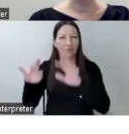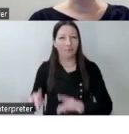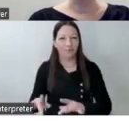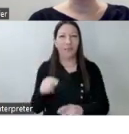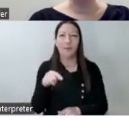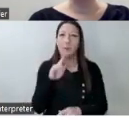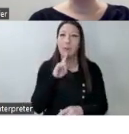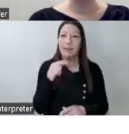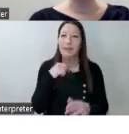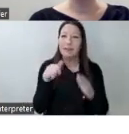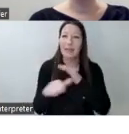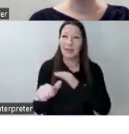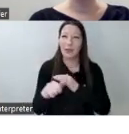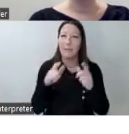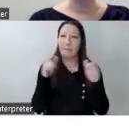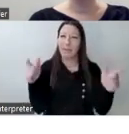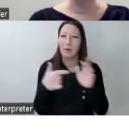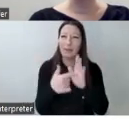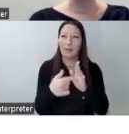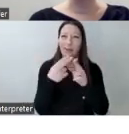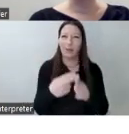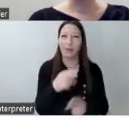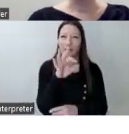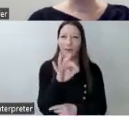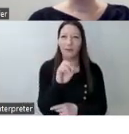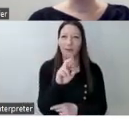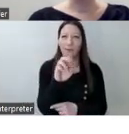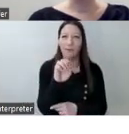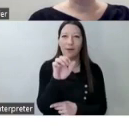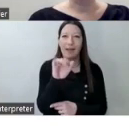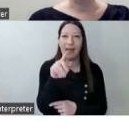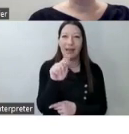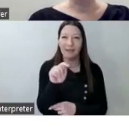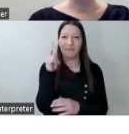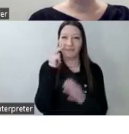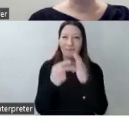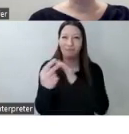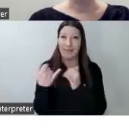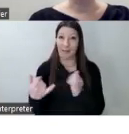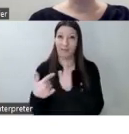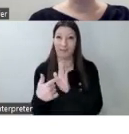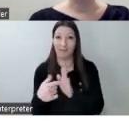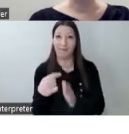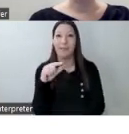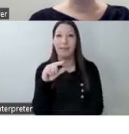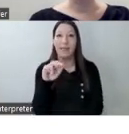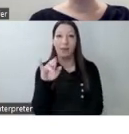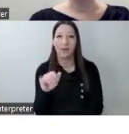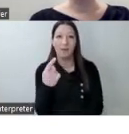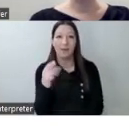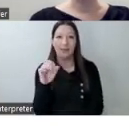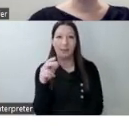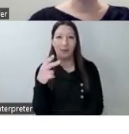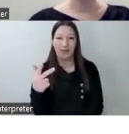which is on view at Gallery 1CO3 until April 12th. Forecast features video, banner, and sculptural works that consider the